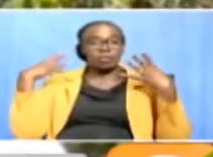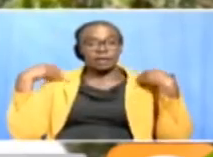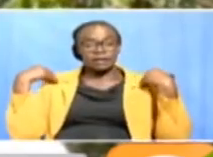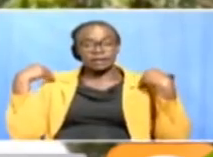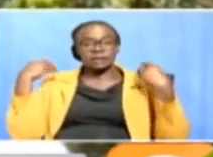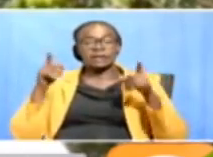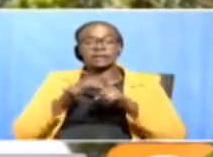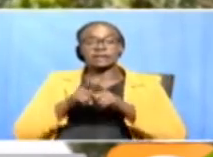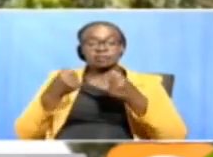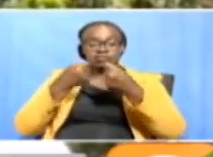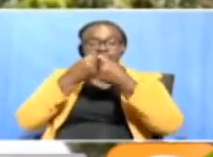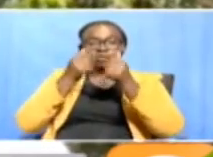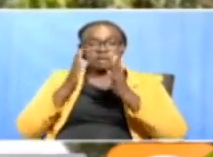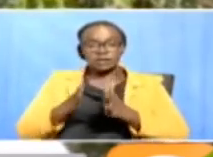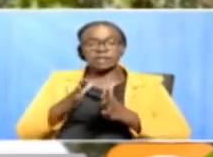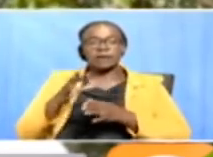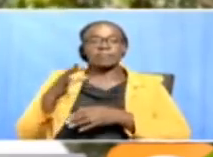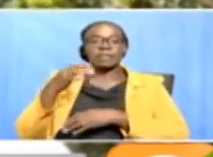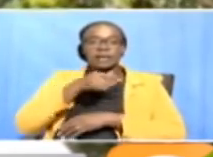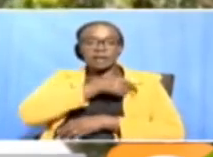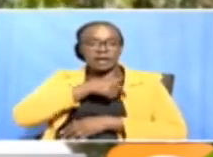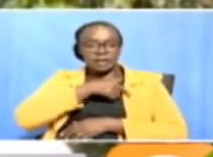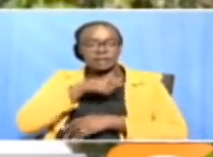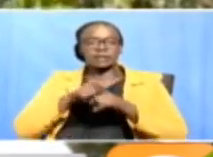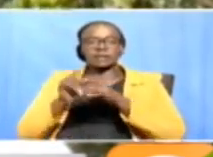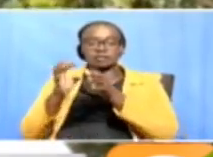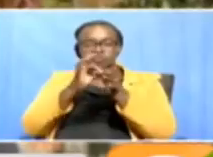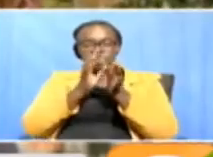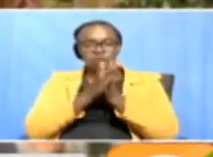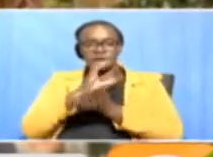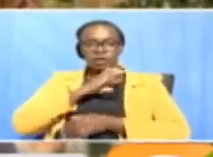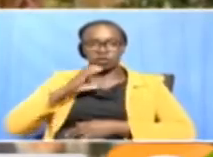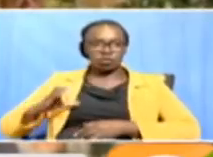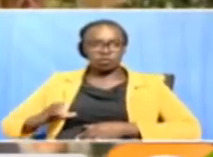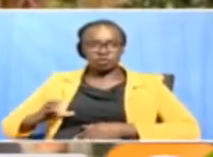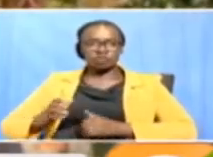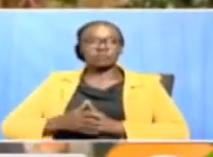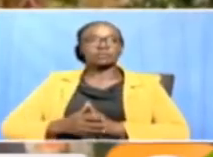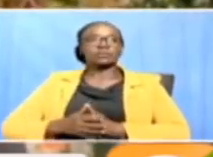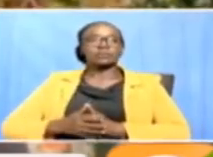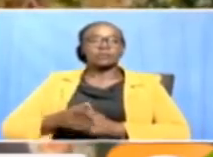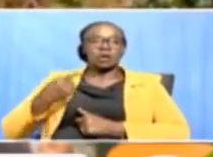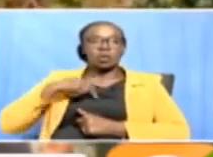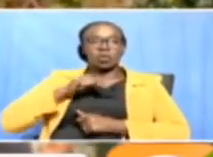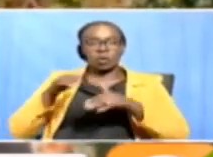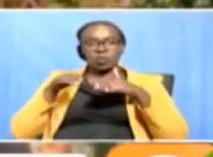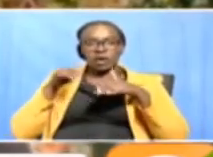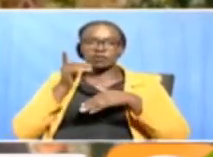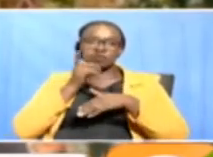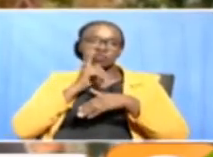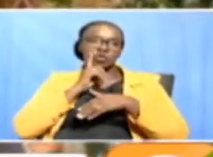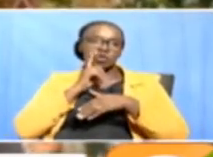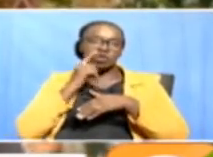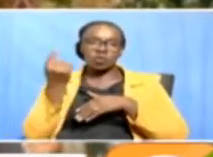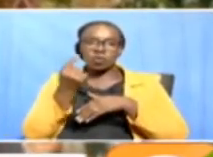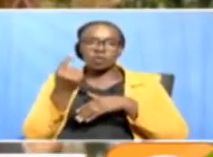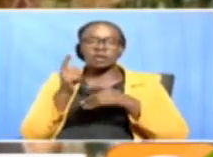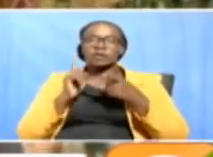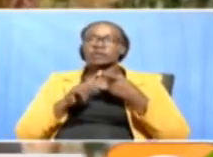the contestants, agents will also cooperate with the commission to make... We are just waiting for tomorrow